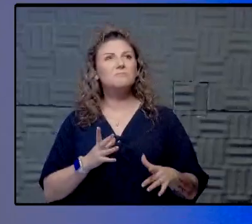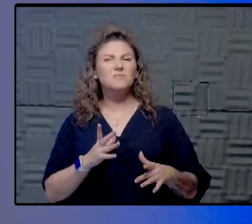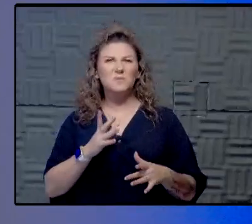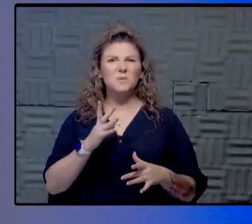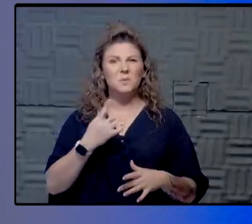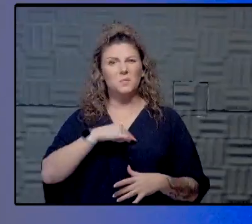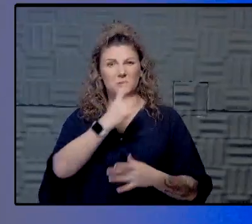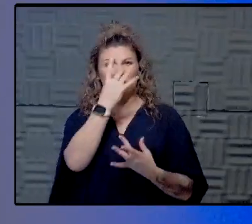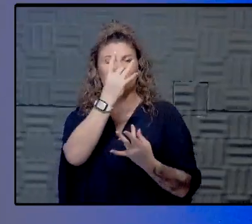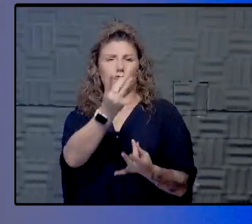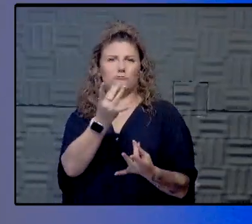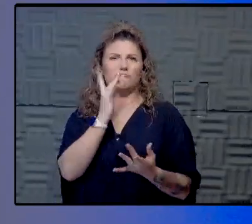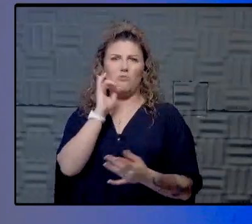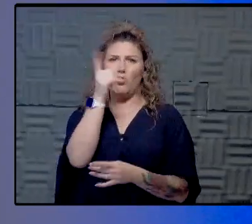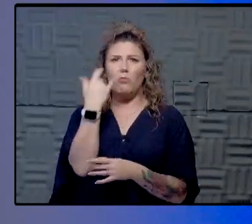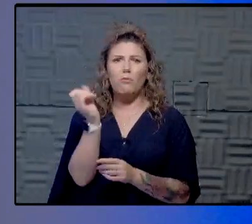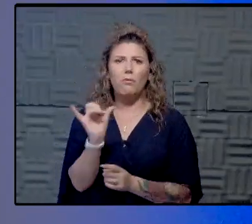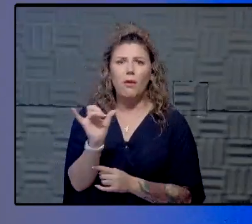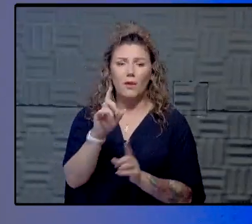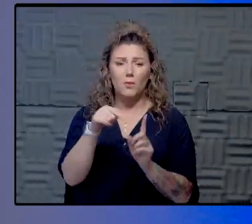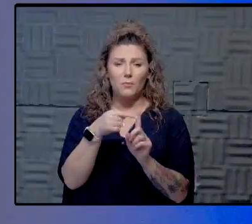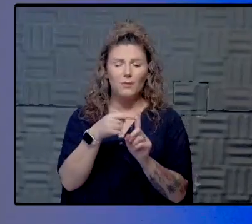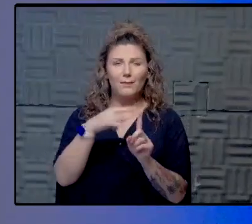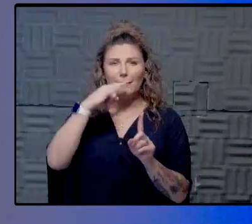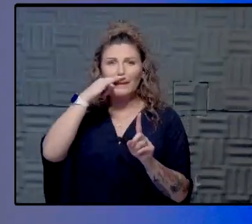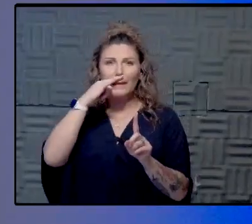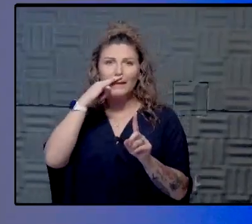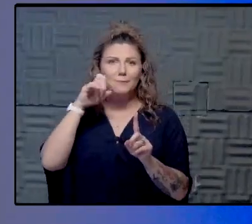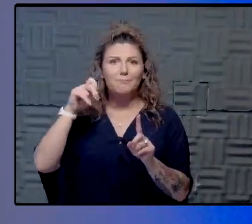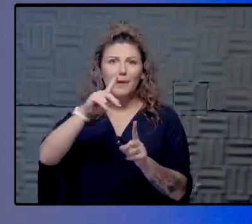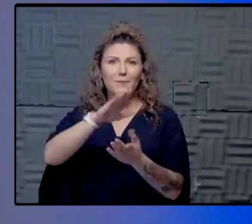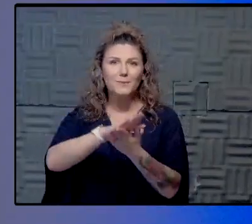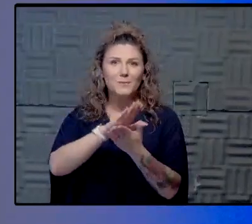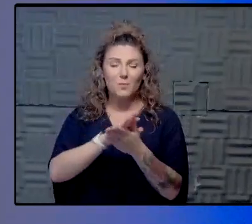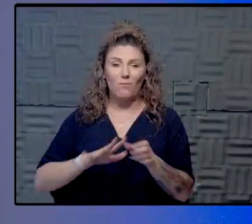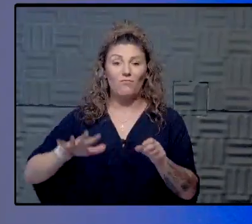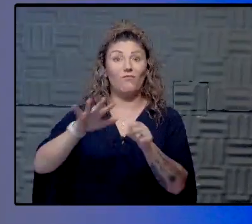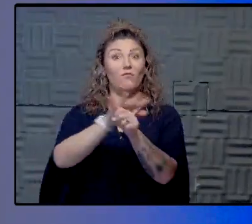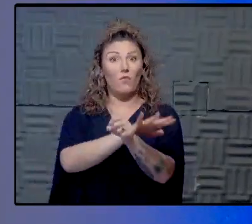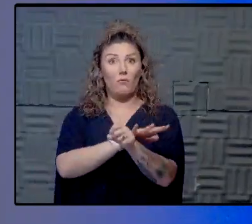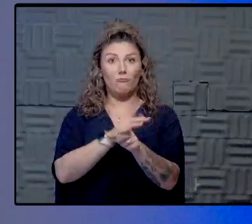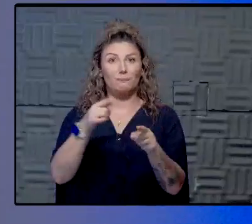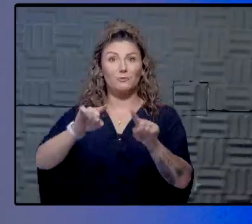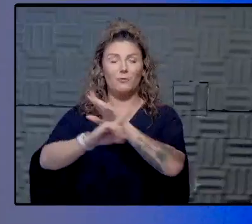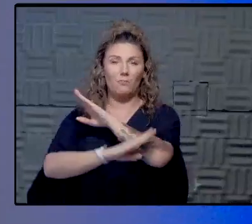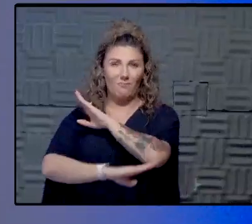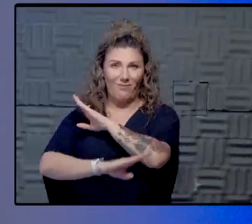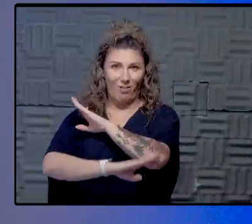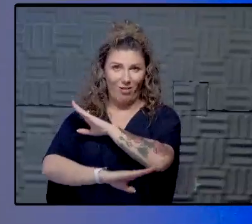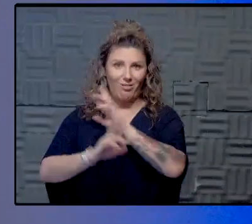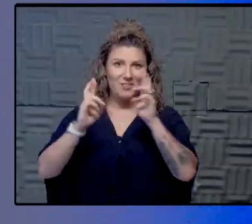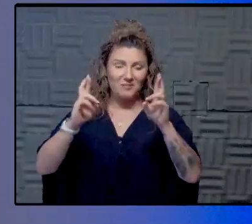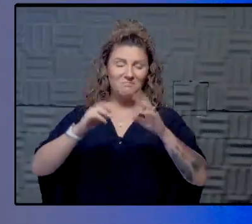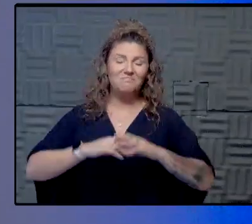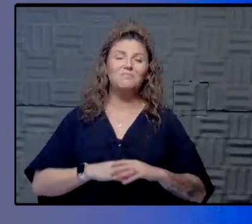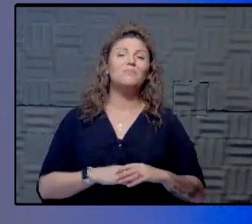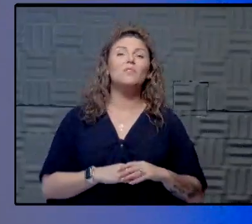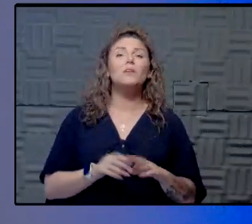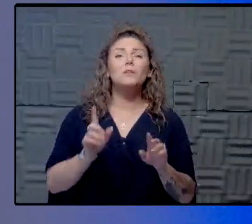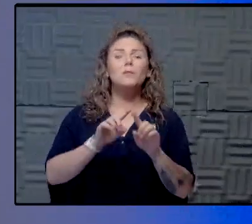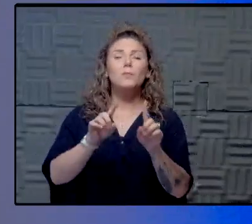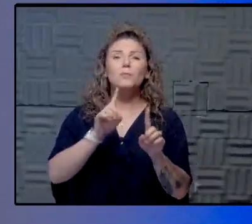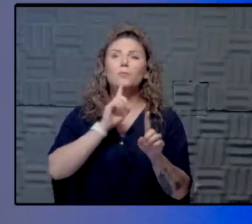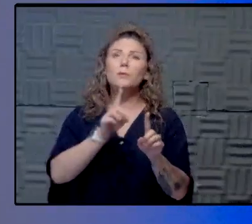look like when kids start to return to school more fully, more completely in the fall. But it's